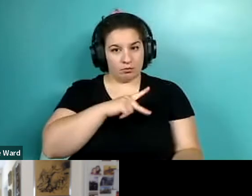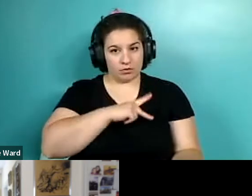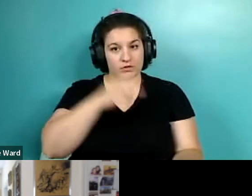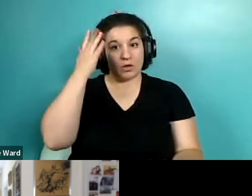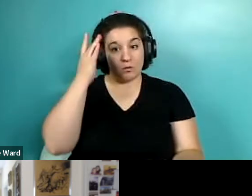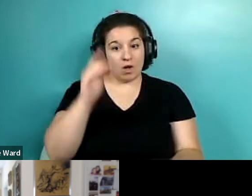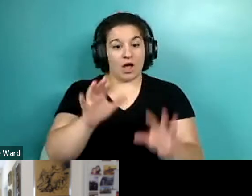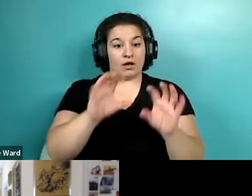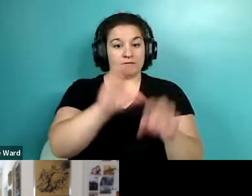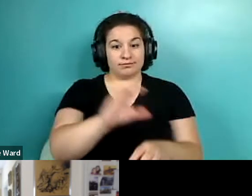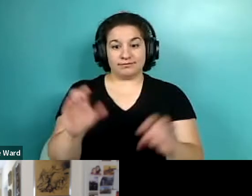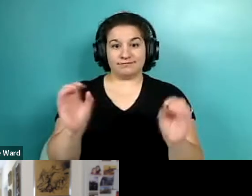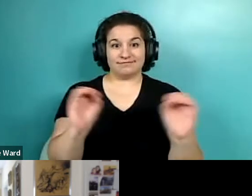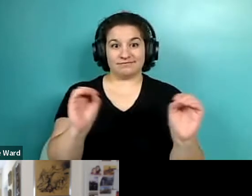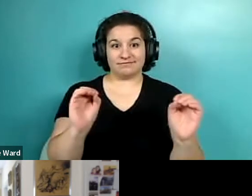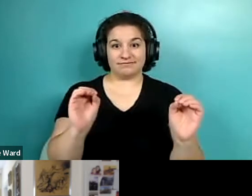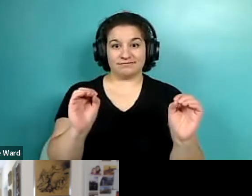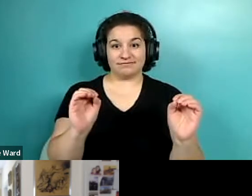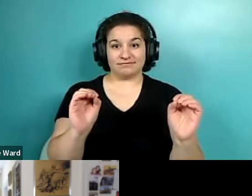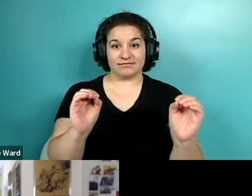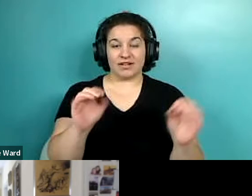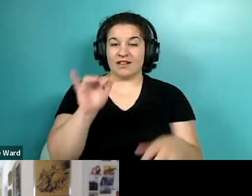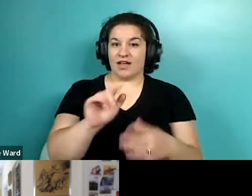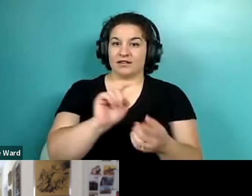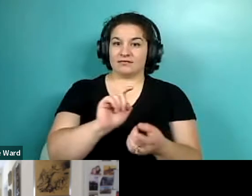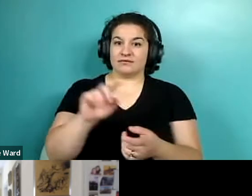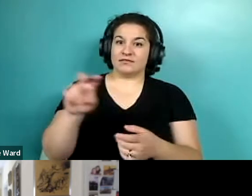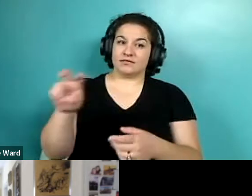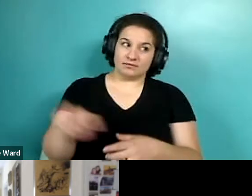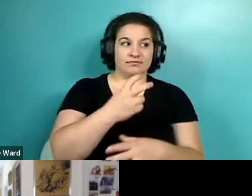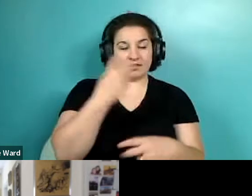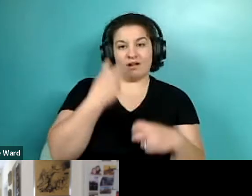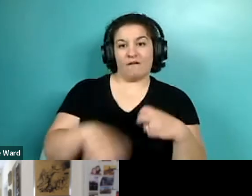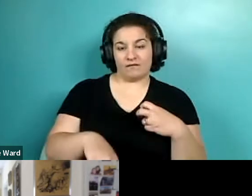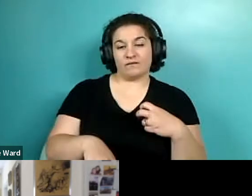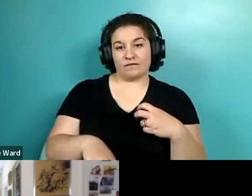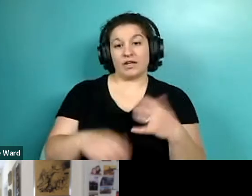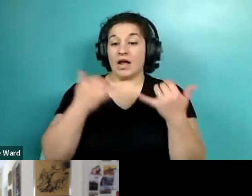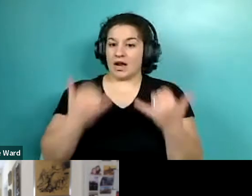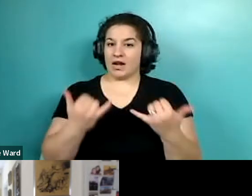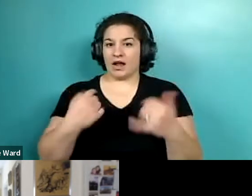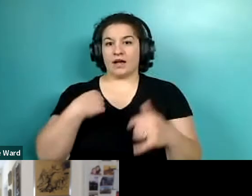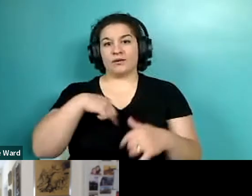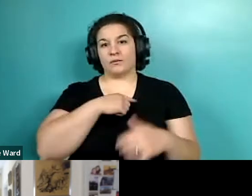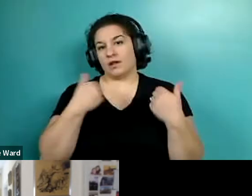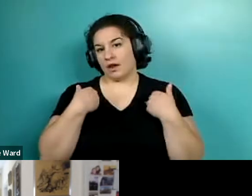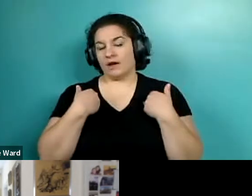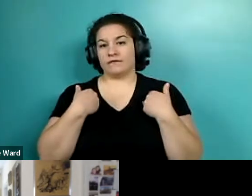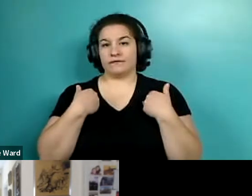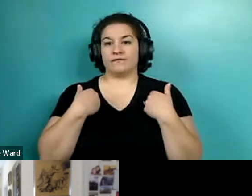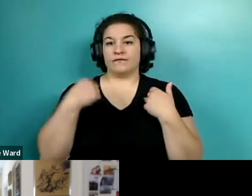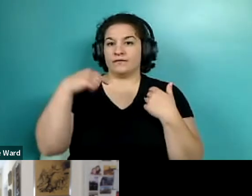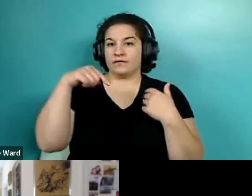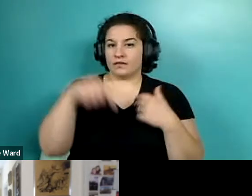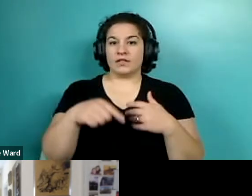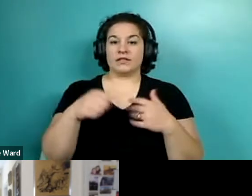So making that transition was hard. And now we have this symposium today with the subtitles.